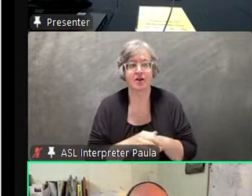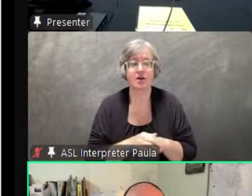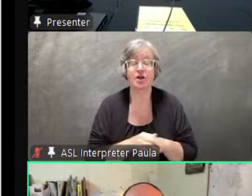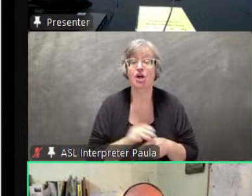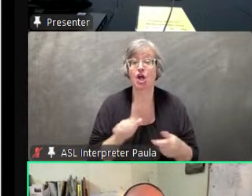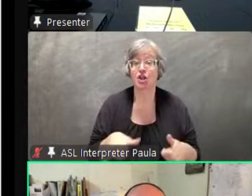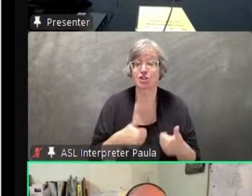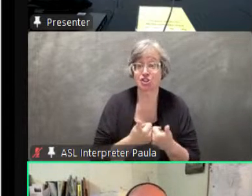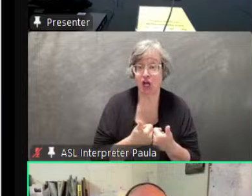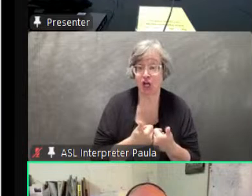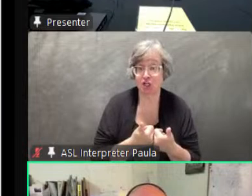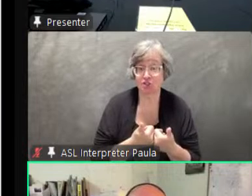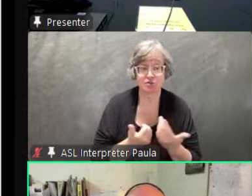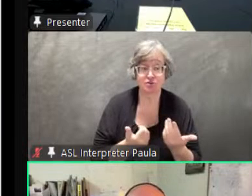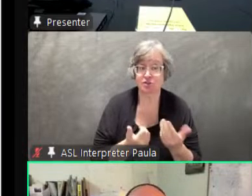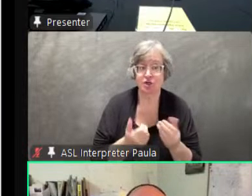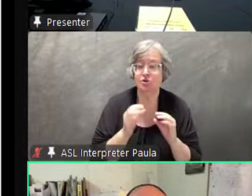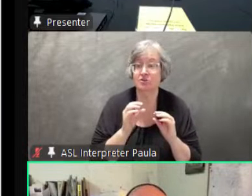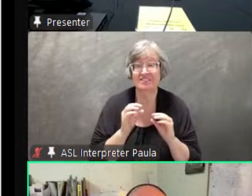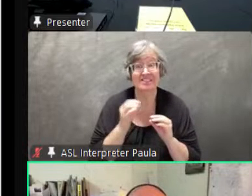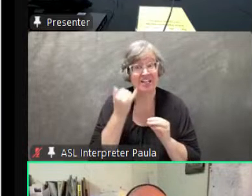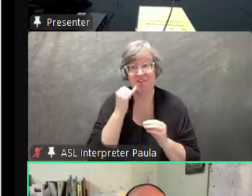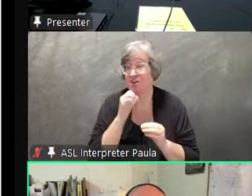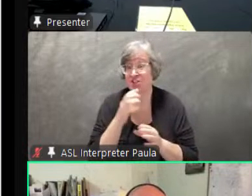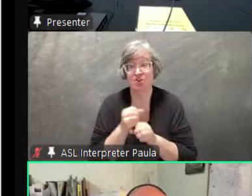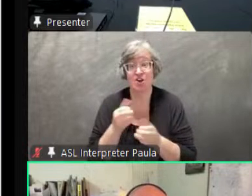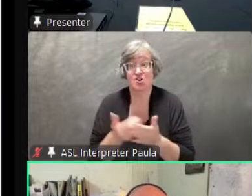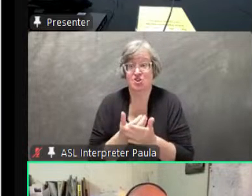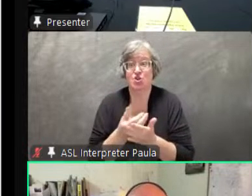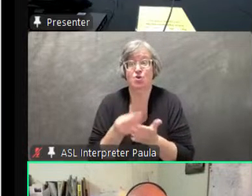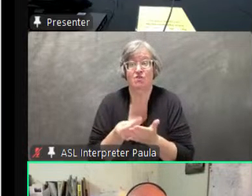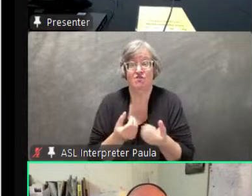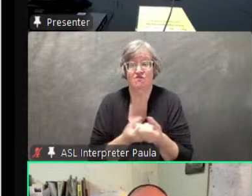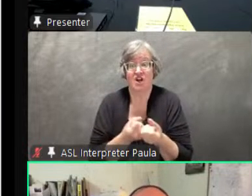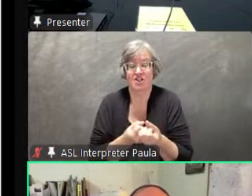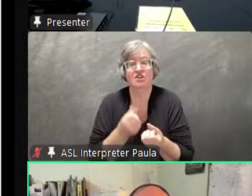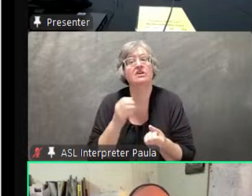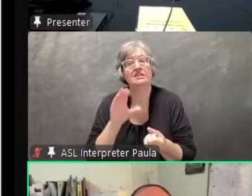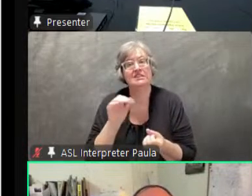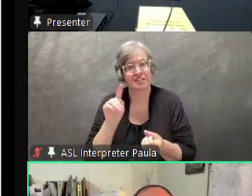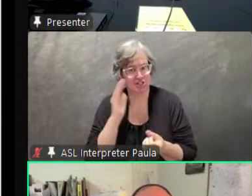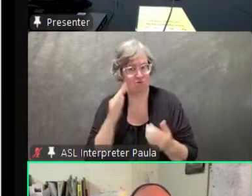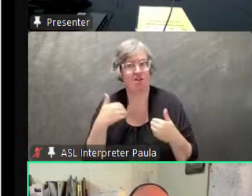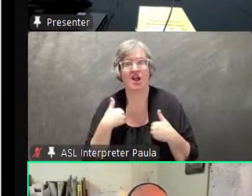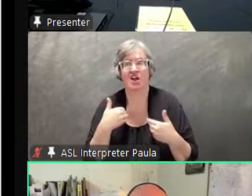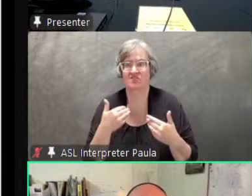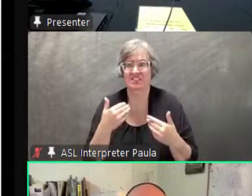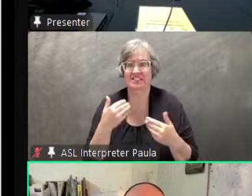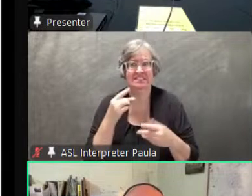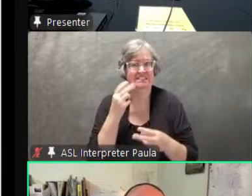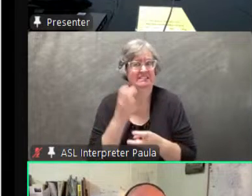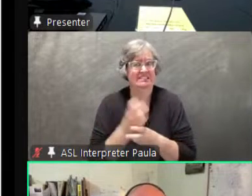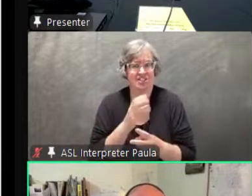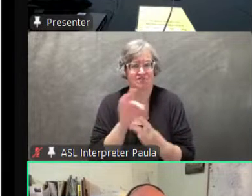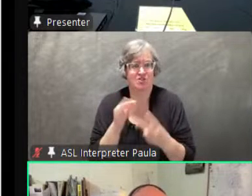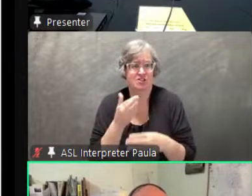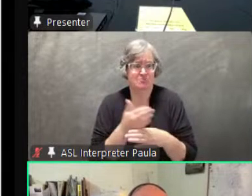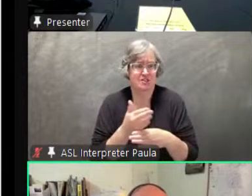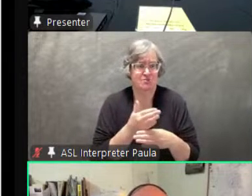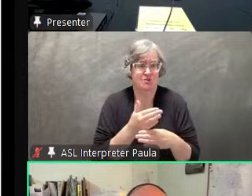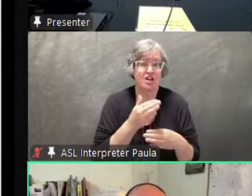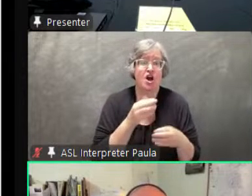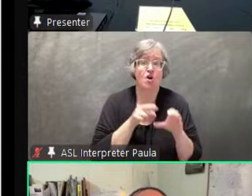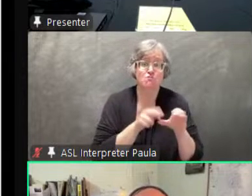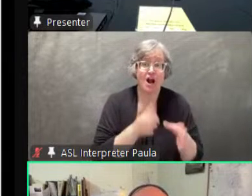challenge. Without new funding, CTA will face a painful choice between ridership and equity because, as you know, right